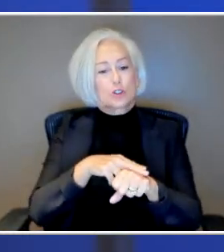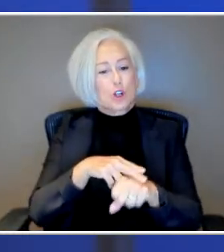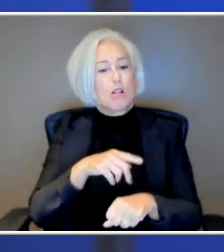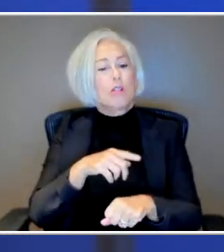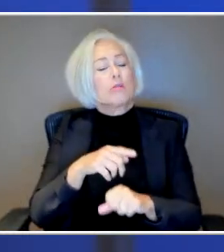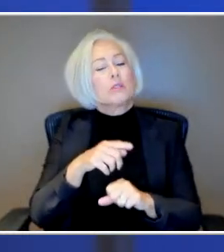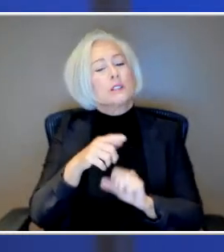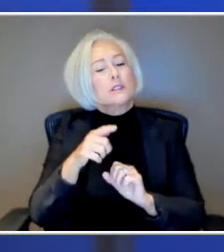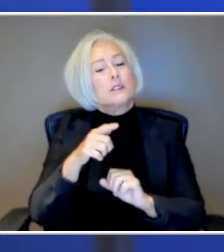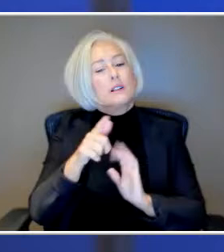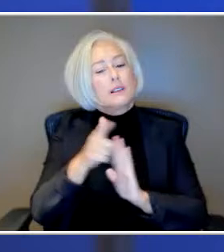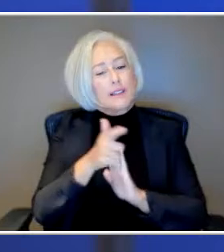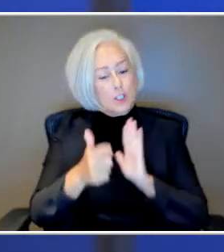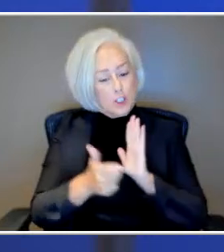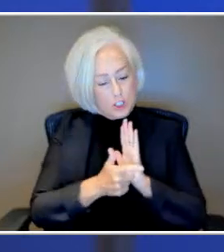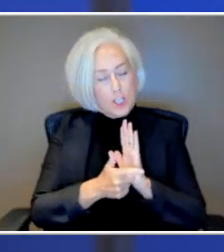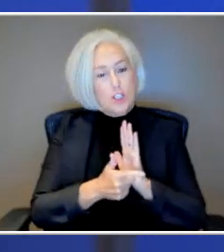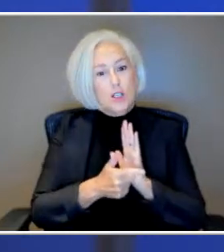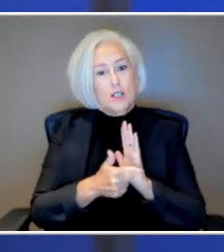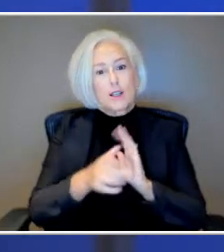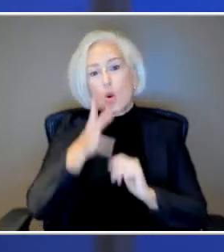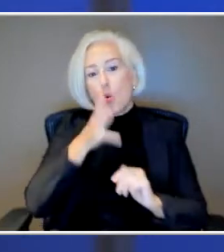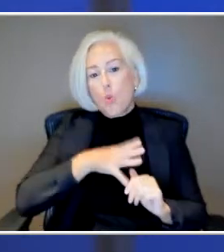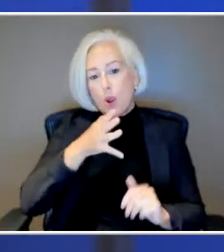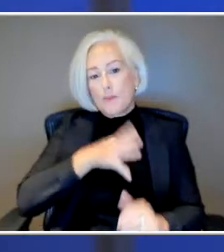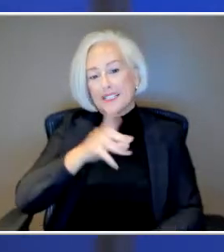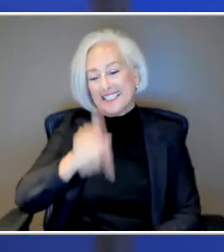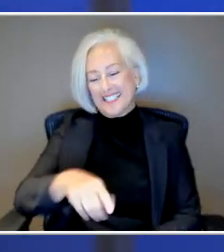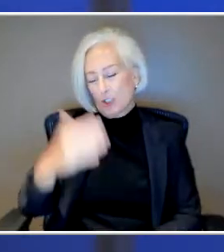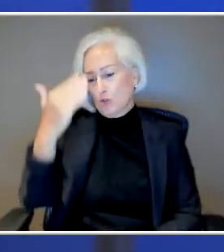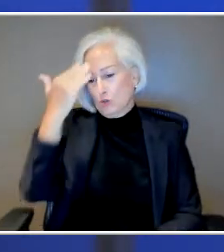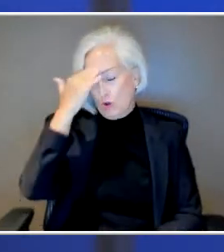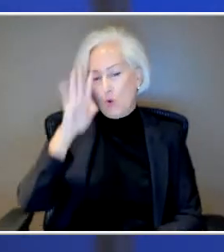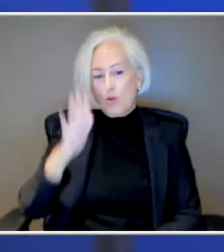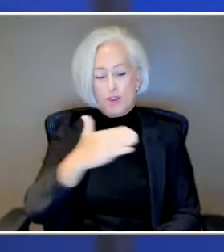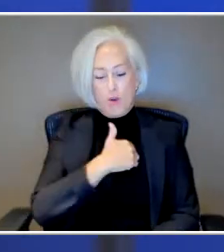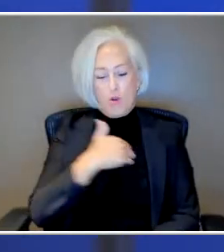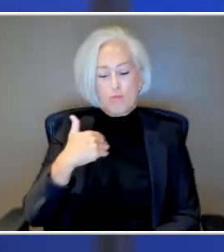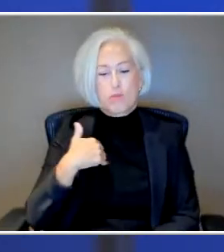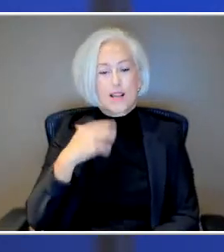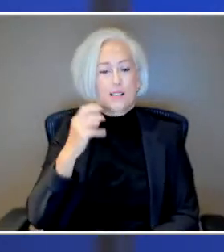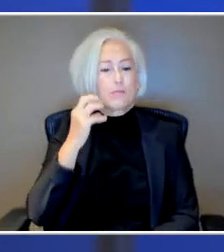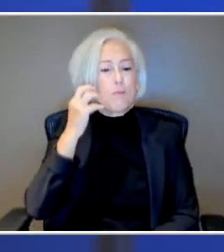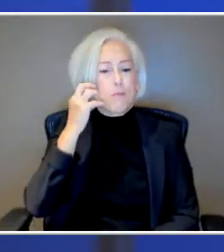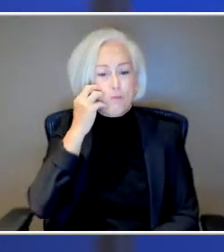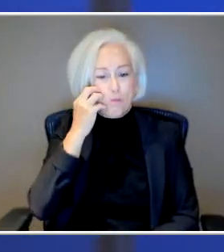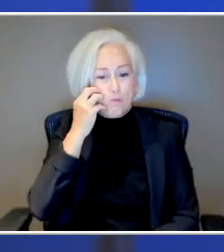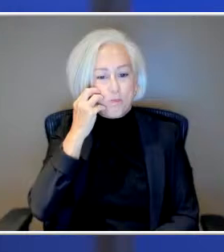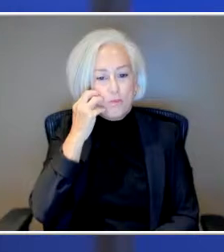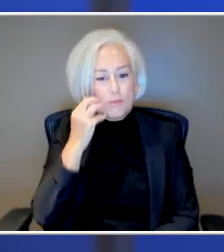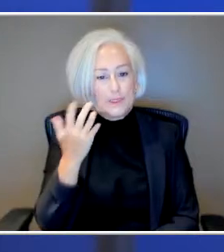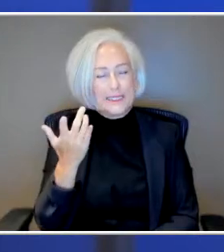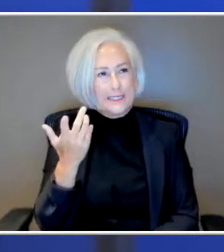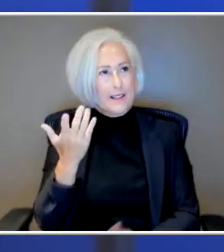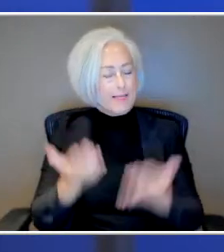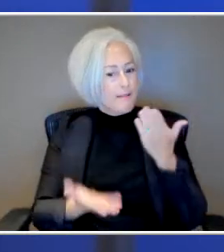women need to know their breast density. That's the other thing that is coupled in, which may make the world a little bit confusing when women are getting their mammogram